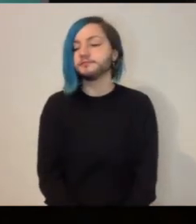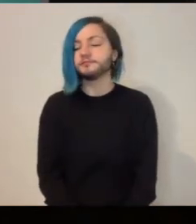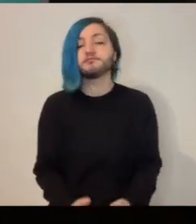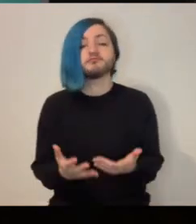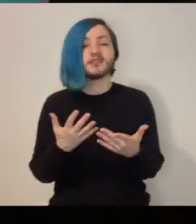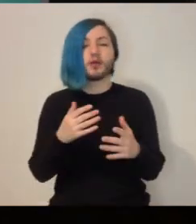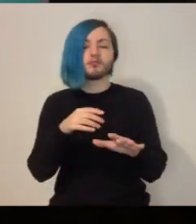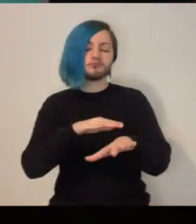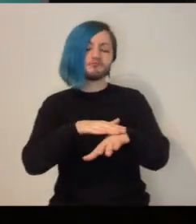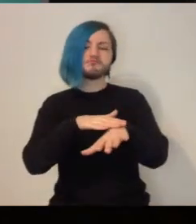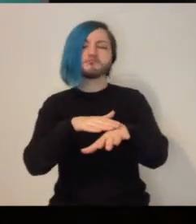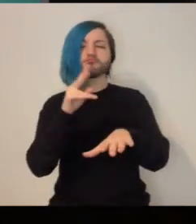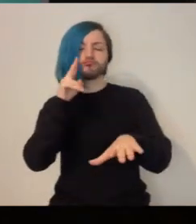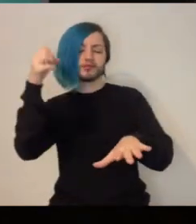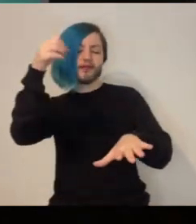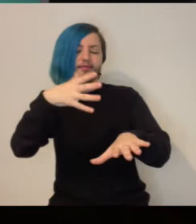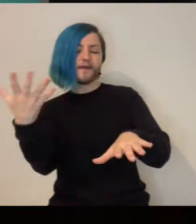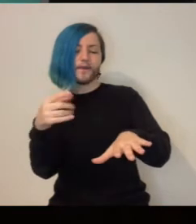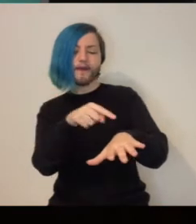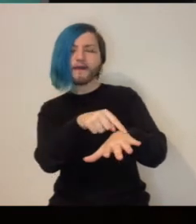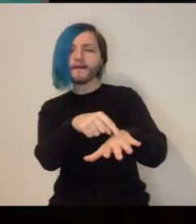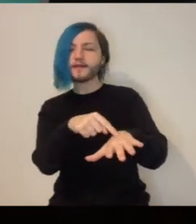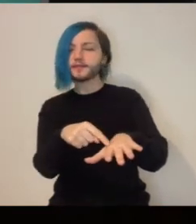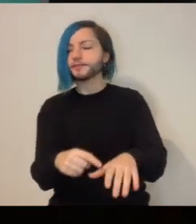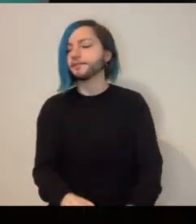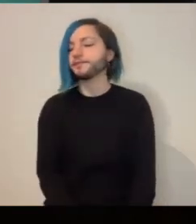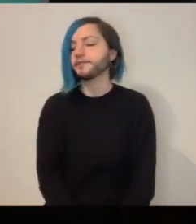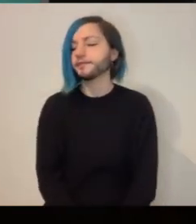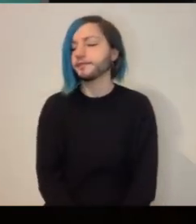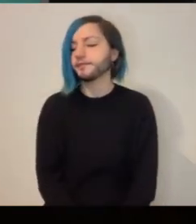So I'm just trying to find the light on the back of my hand.